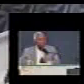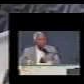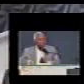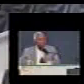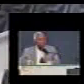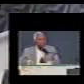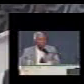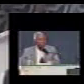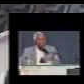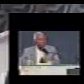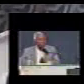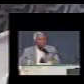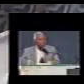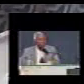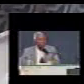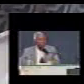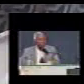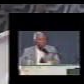Holy,